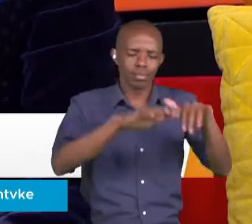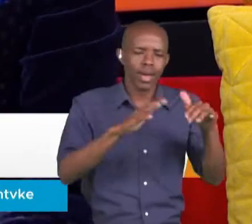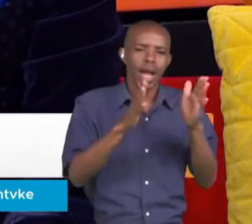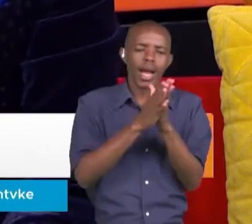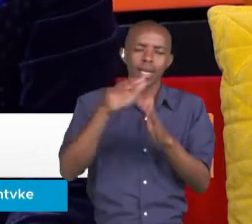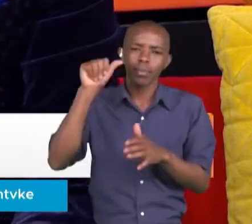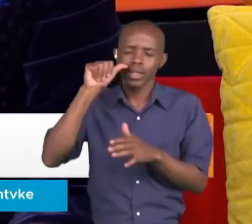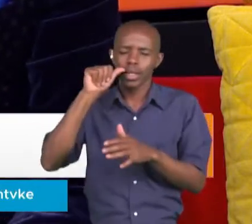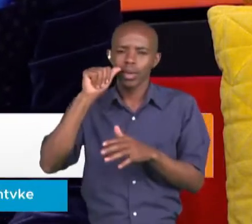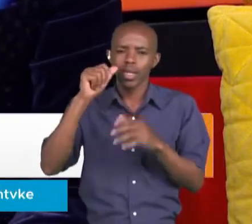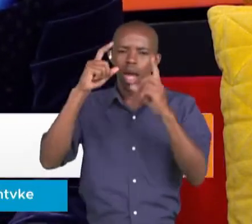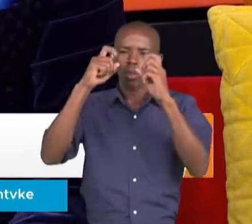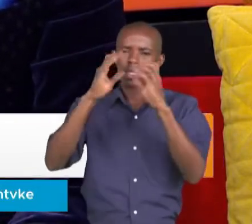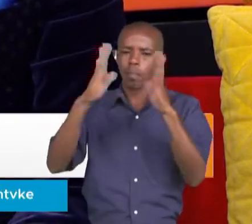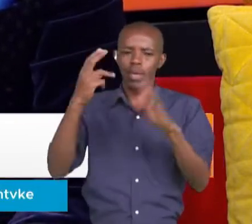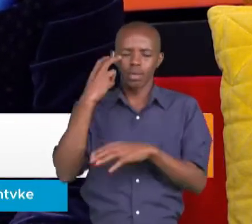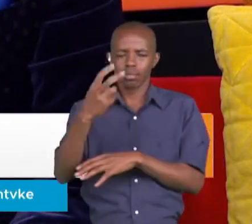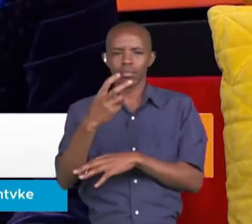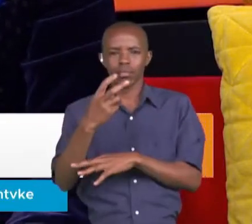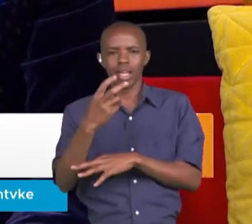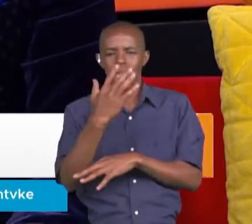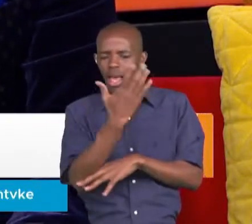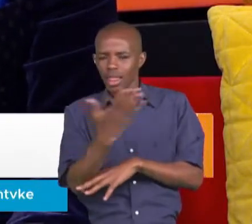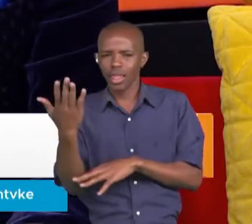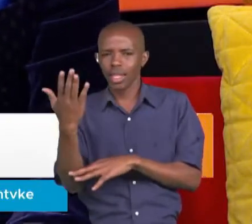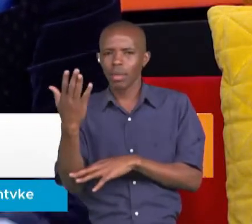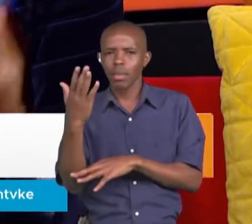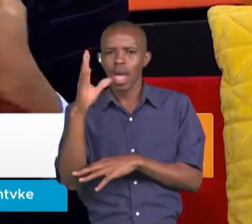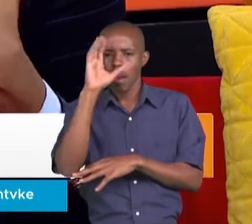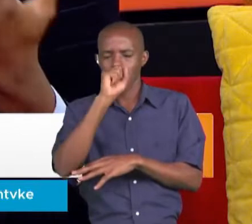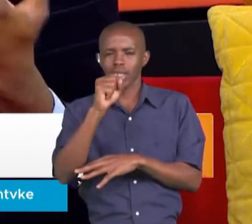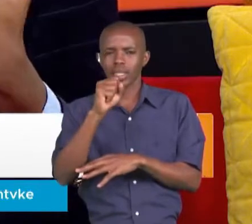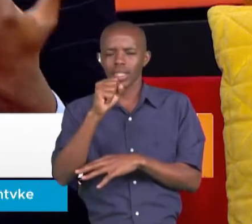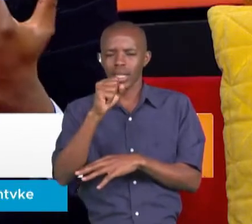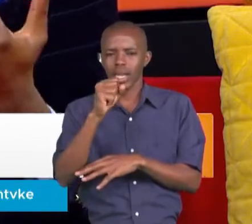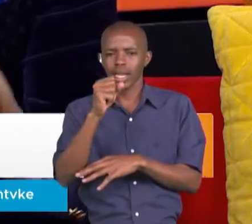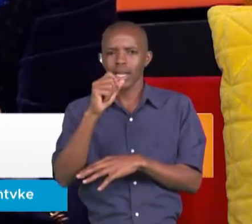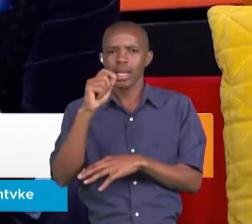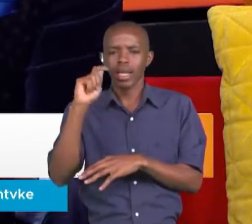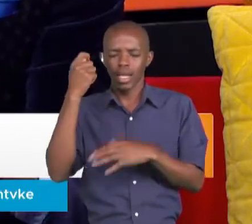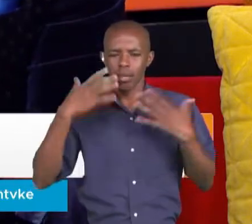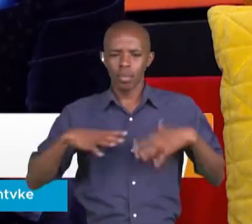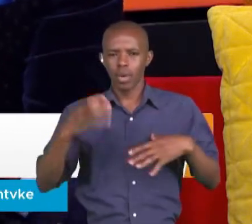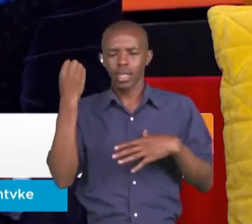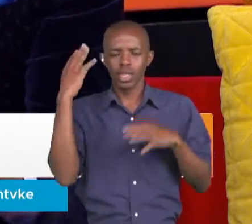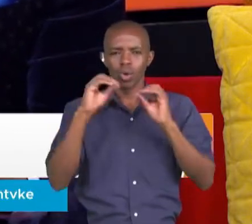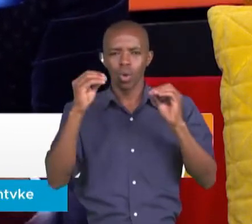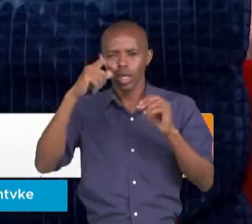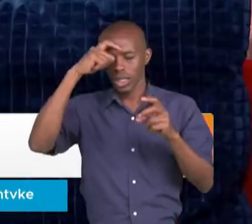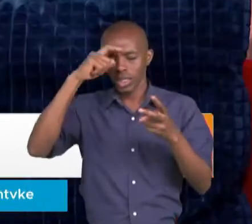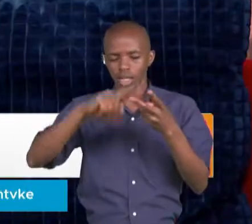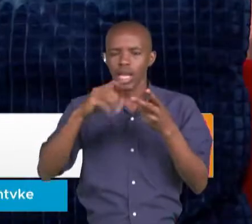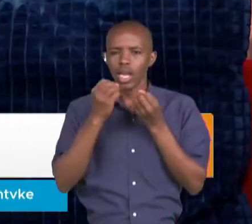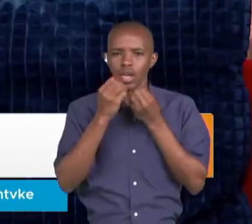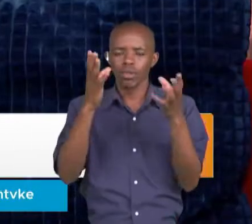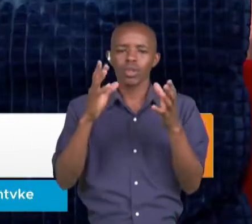at the bigger picture here. Is there something maybe amiss that Kenyans don't understand in terms of even the intelligence, information, the